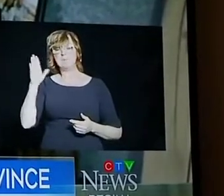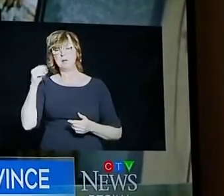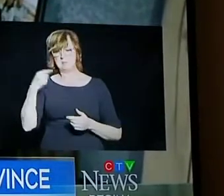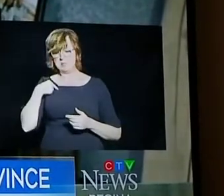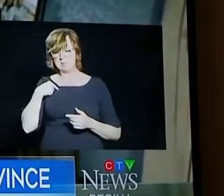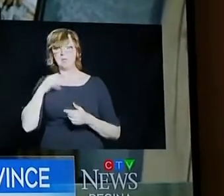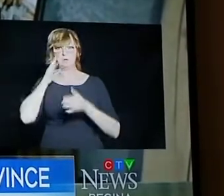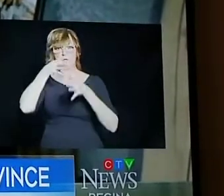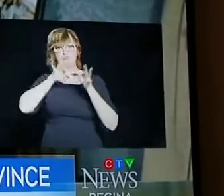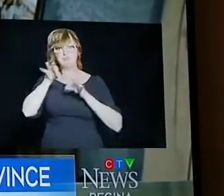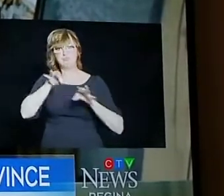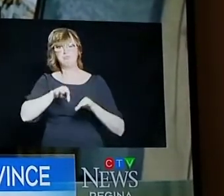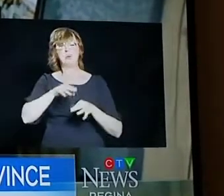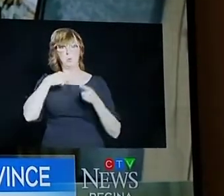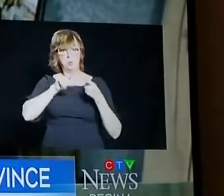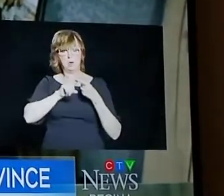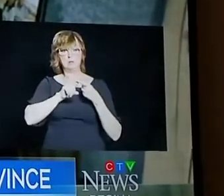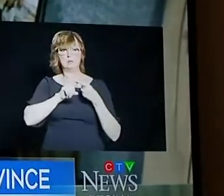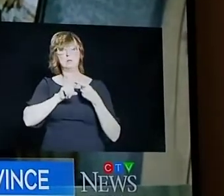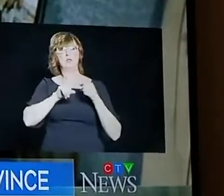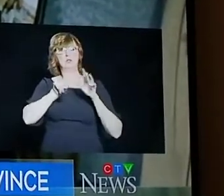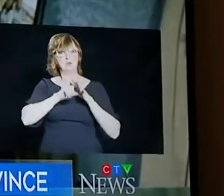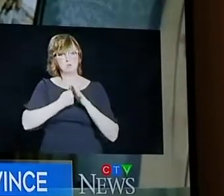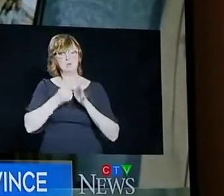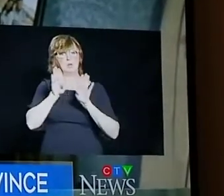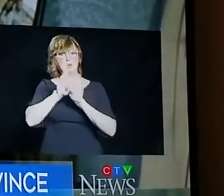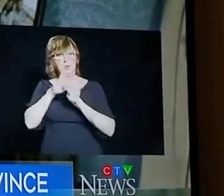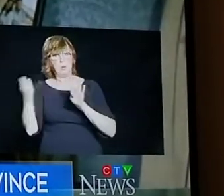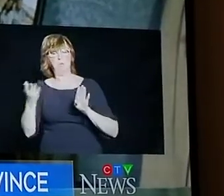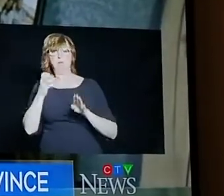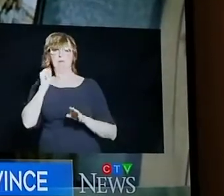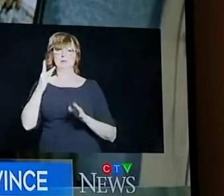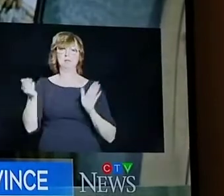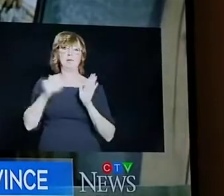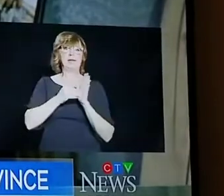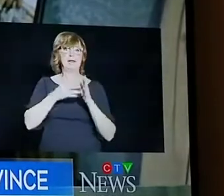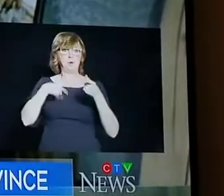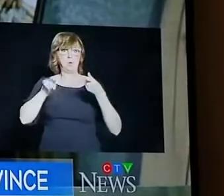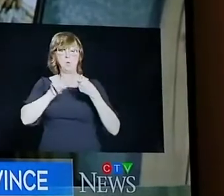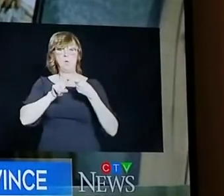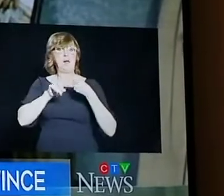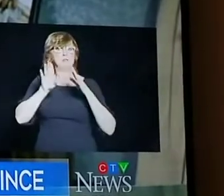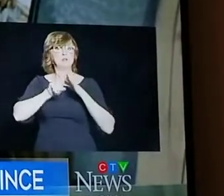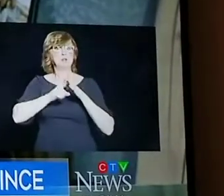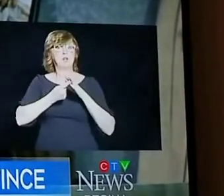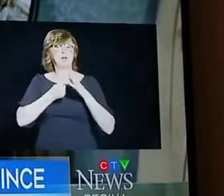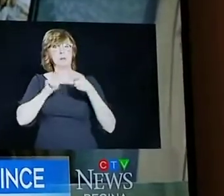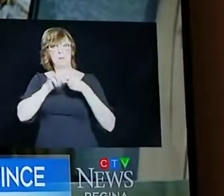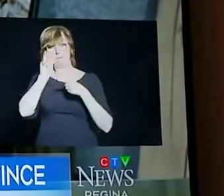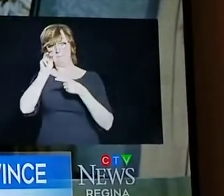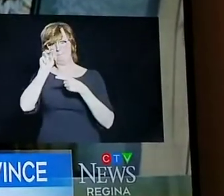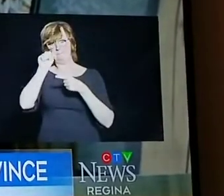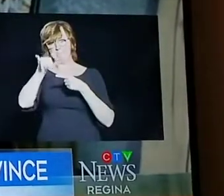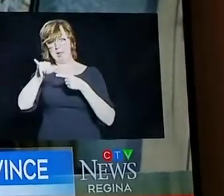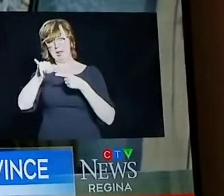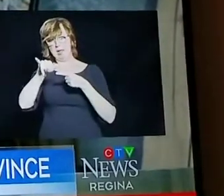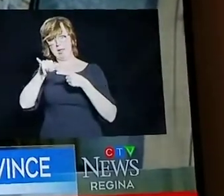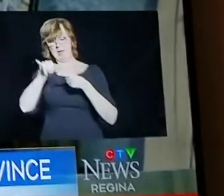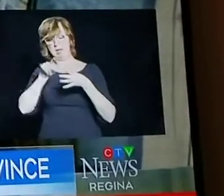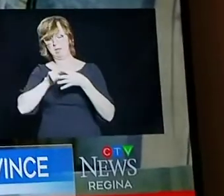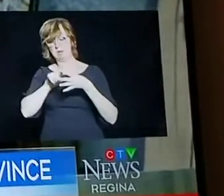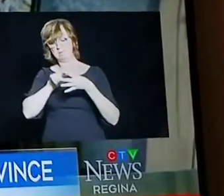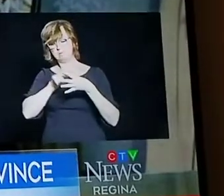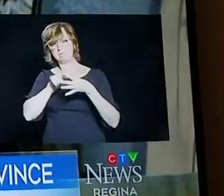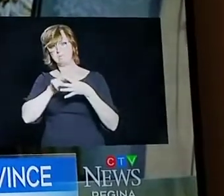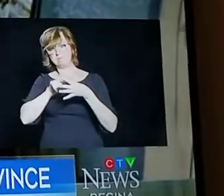begin. So again, let me be very clear. This will be a gradual, methodical, and a cautious